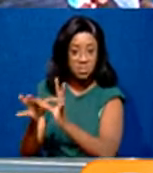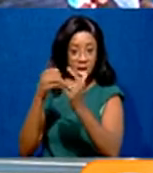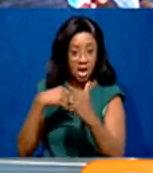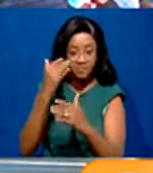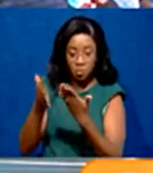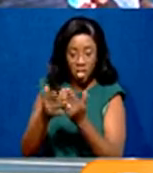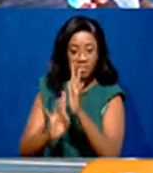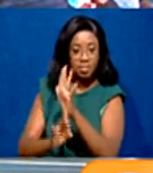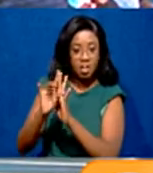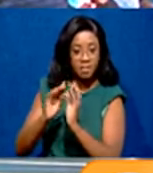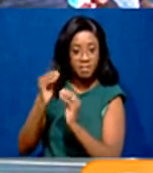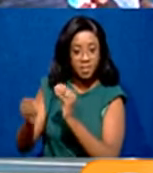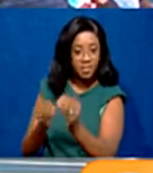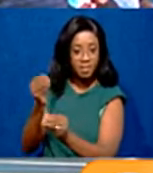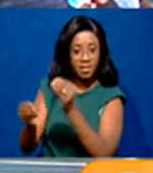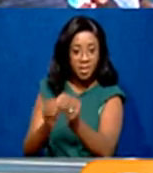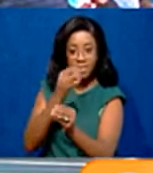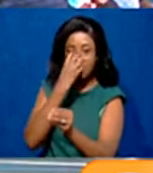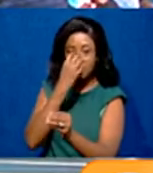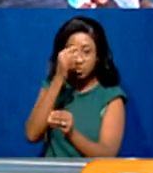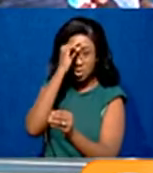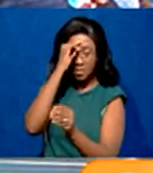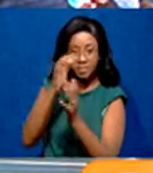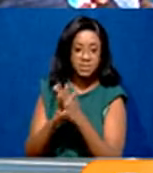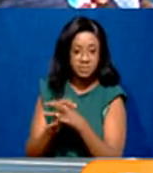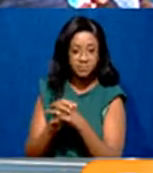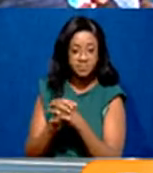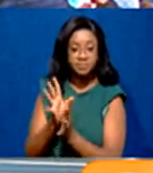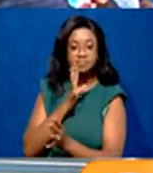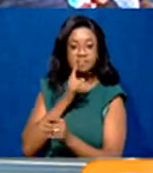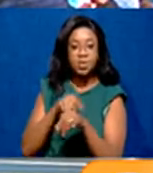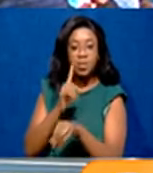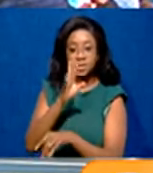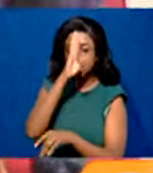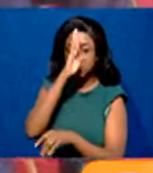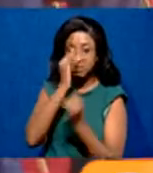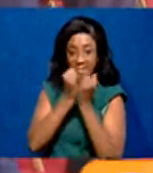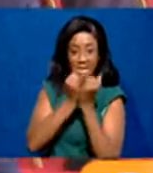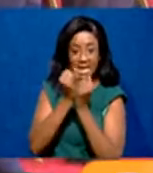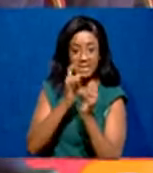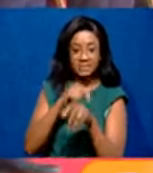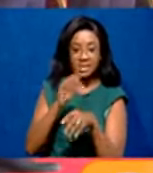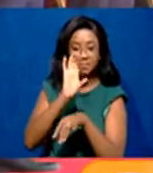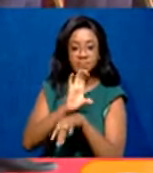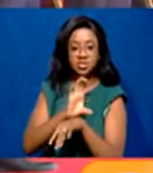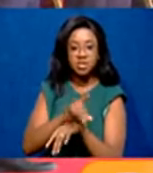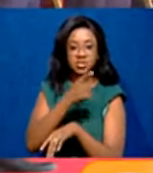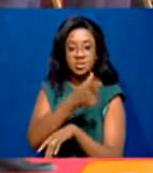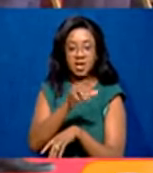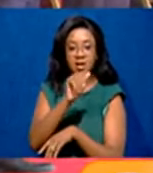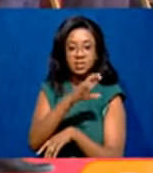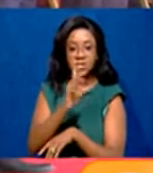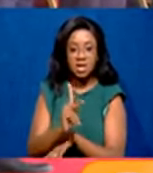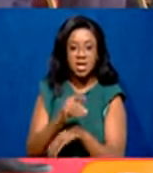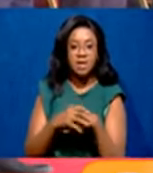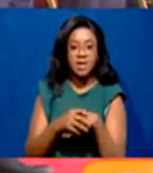increased development of the region under the Ruto administration. Speaking on Saturday at ACK Good Samaritan Nyangwa Church,